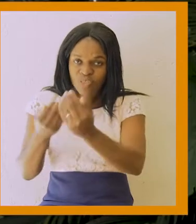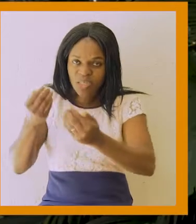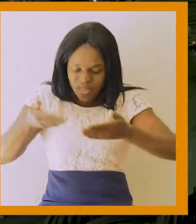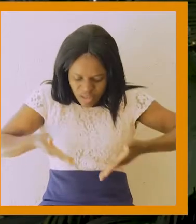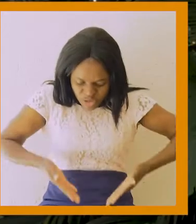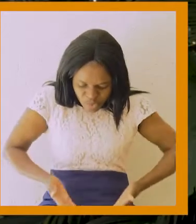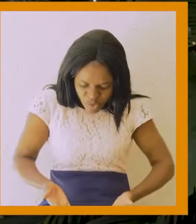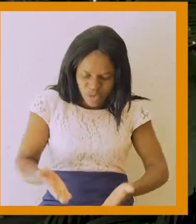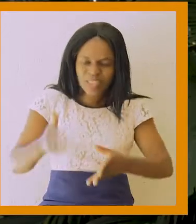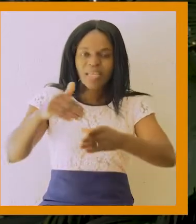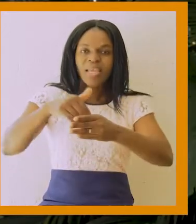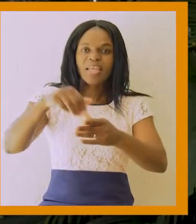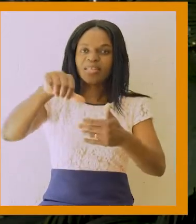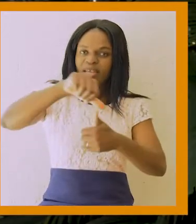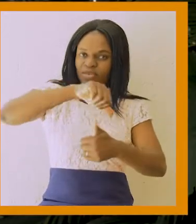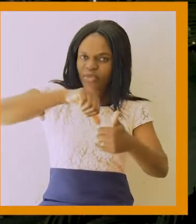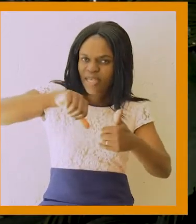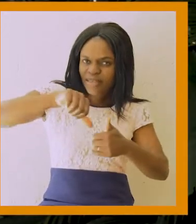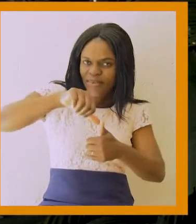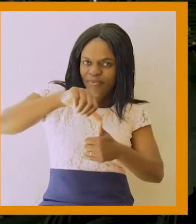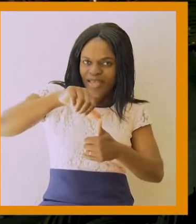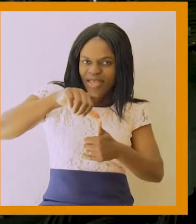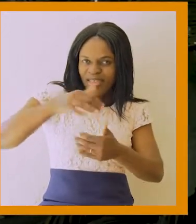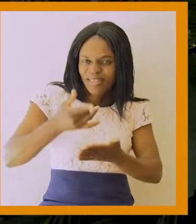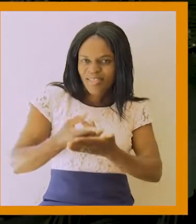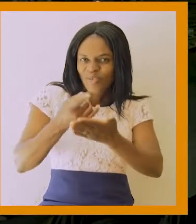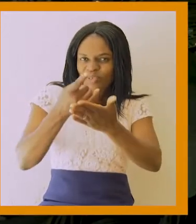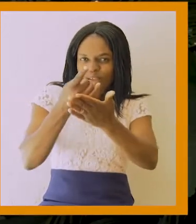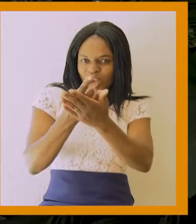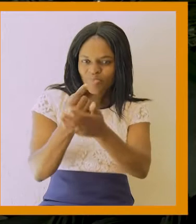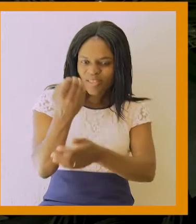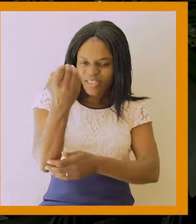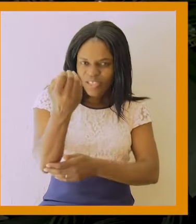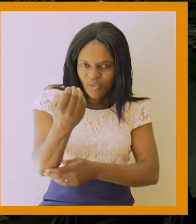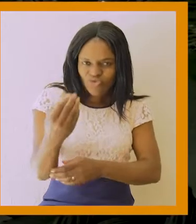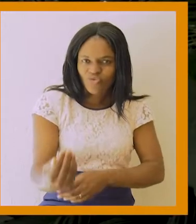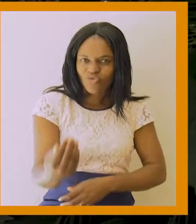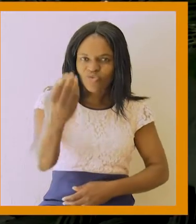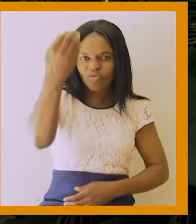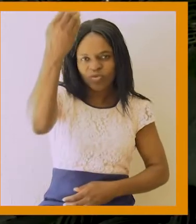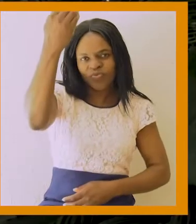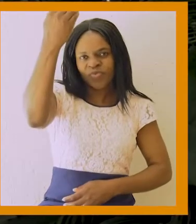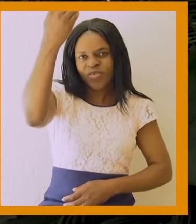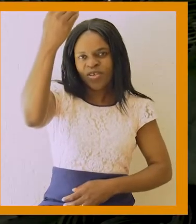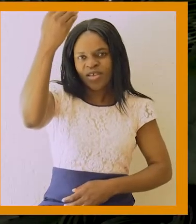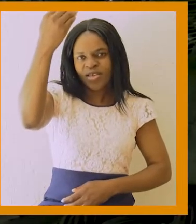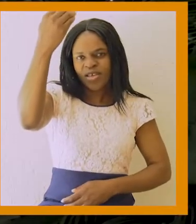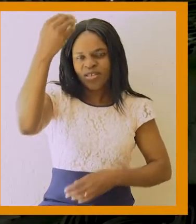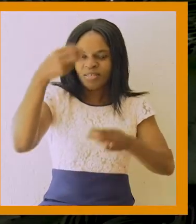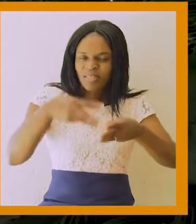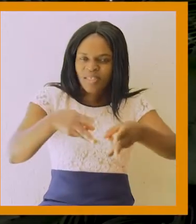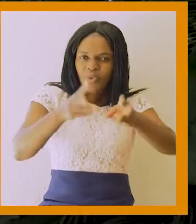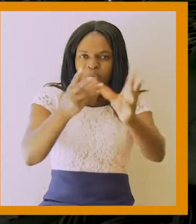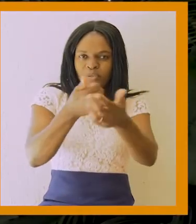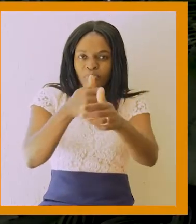were born into a society that shapes them to what they would be. So it's up to the society, to